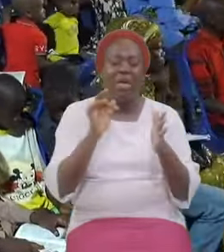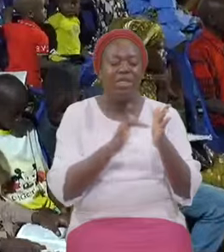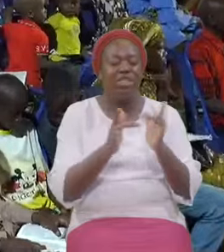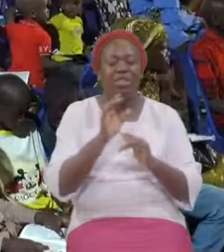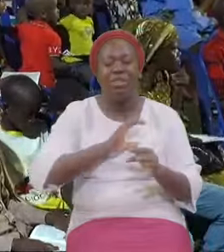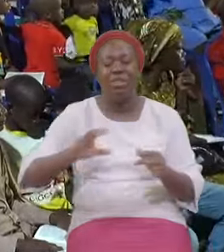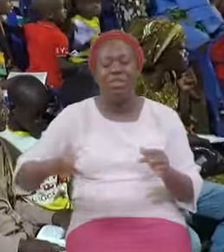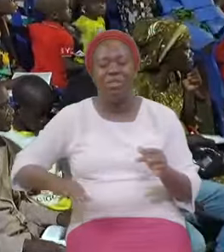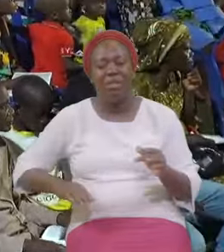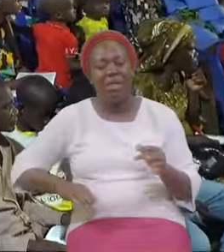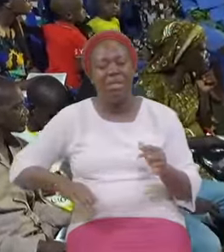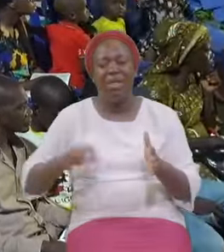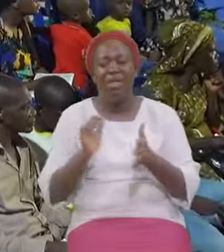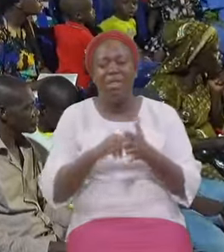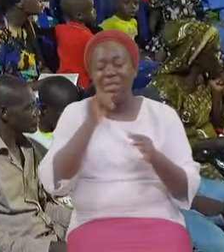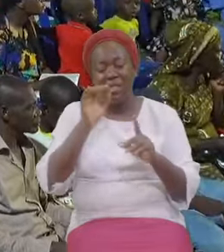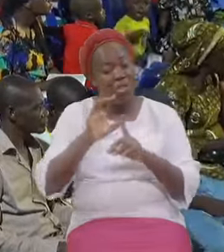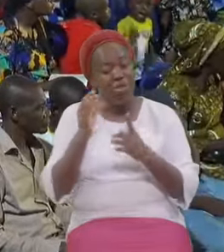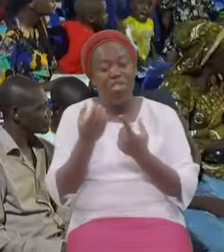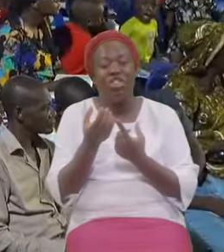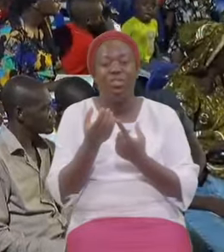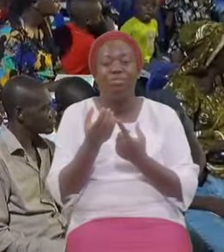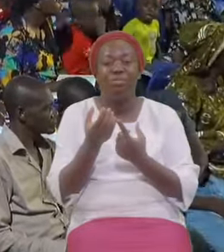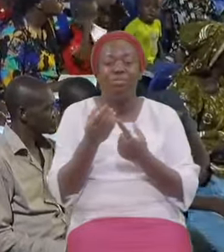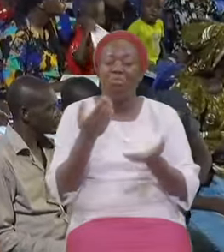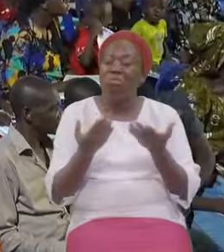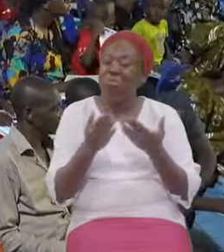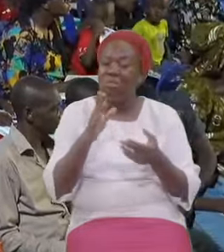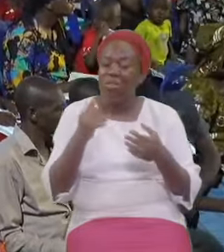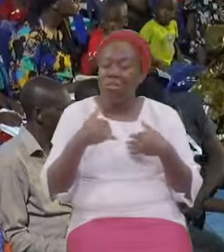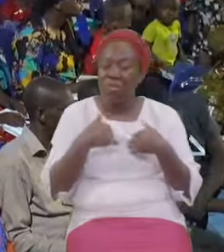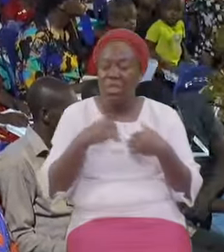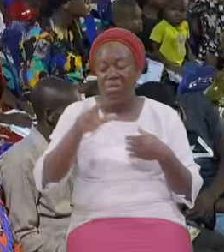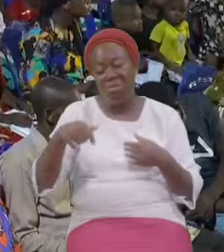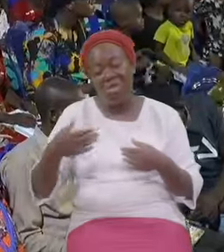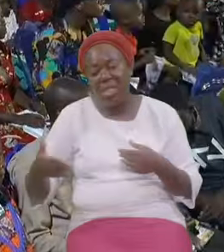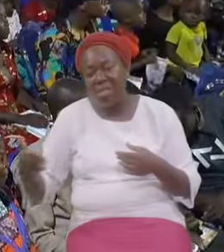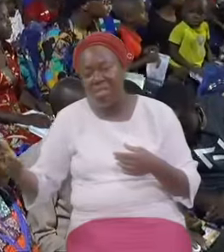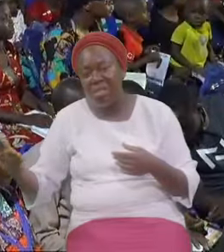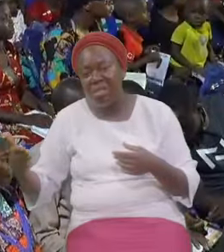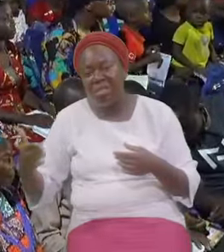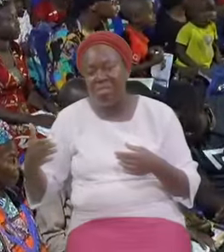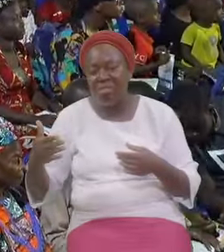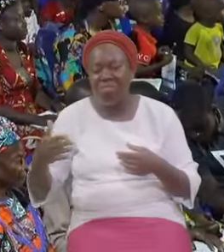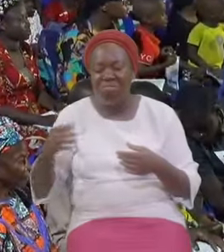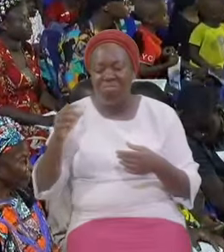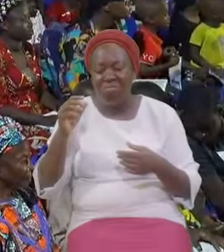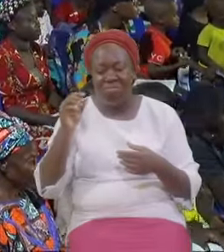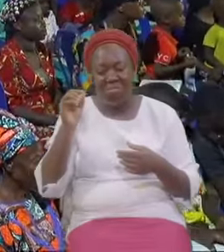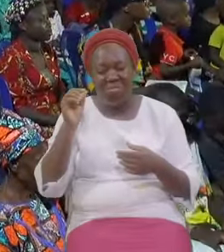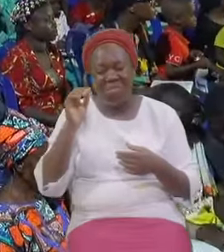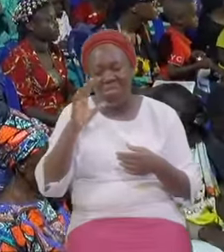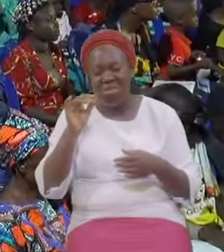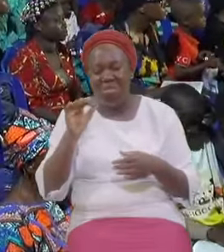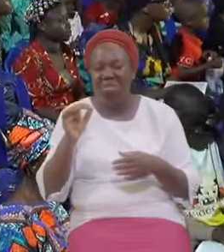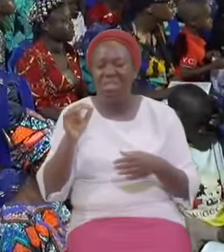the condition. That's the condition. Maybe you have other things, fetishes and whatever. You have